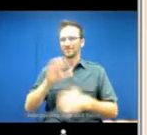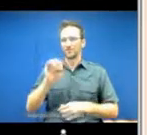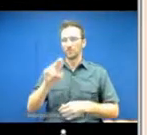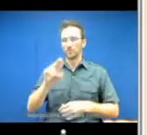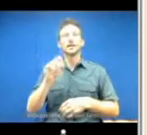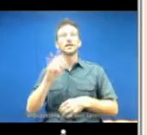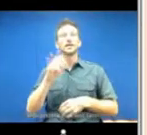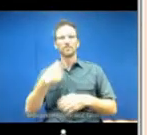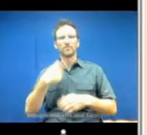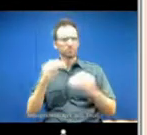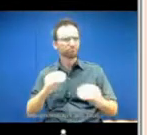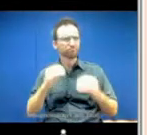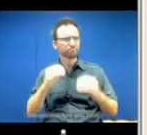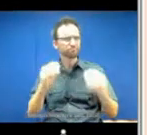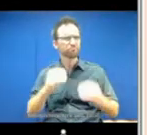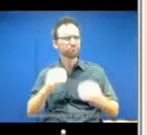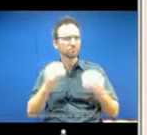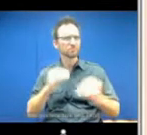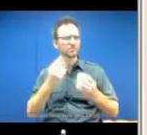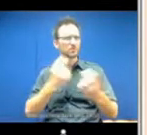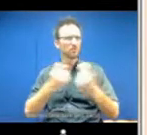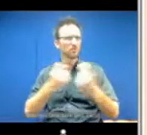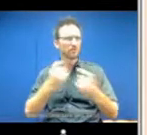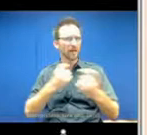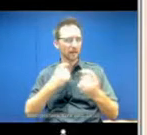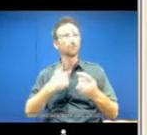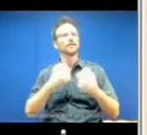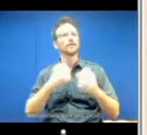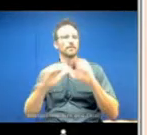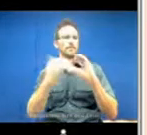up, please email me and I will send it to you.